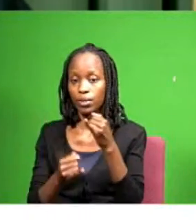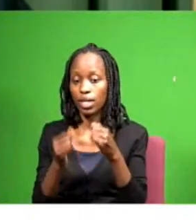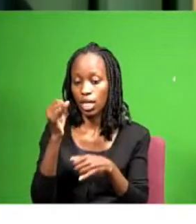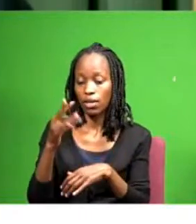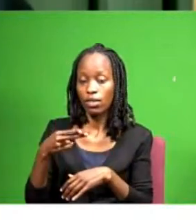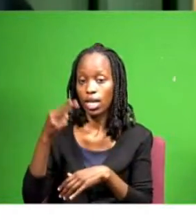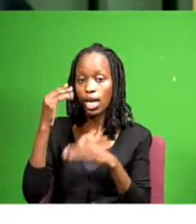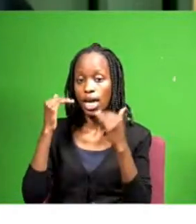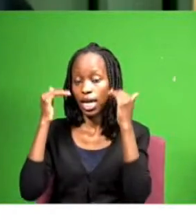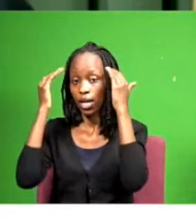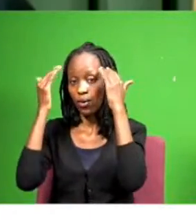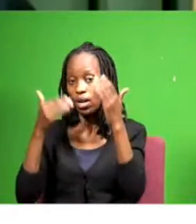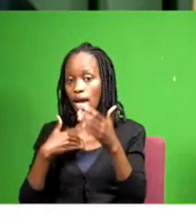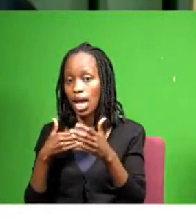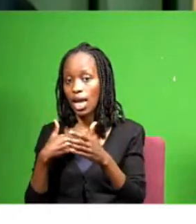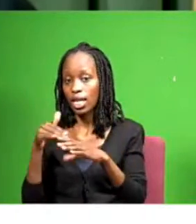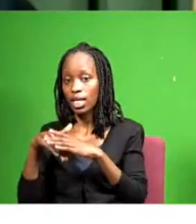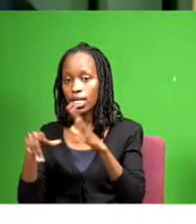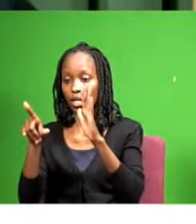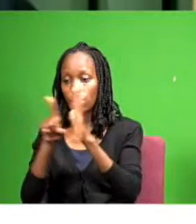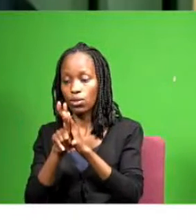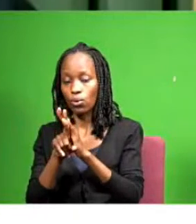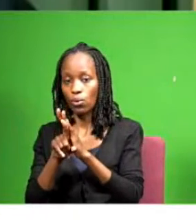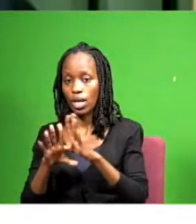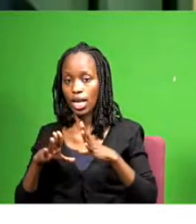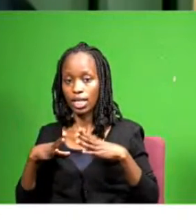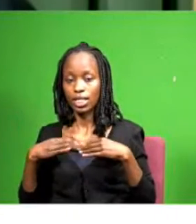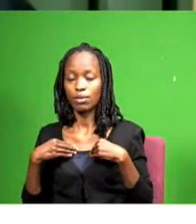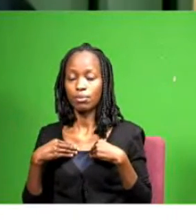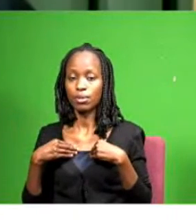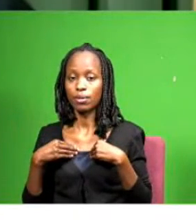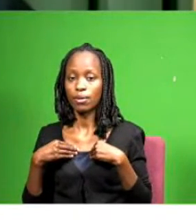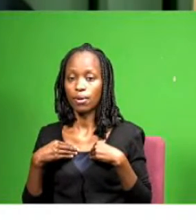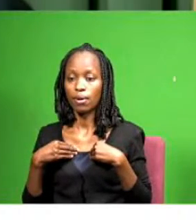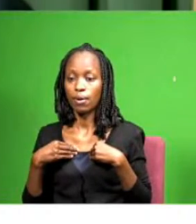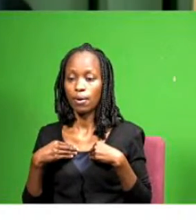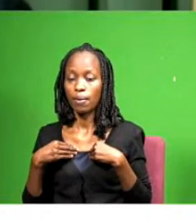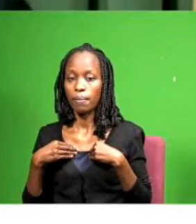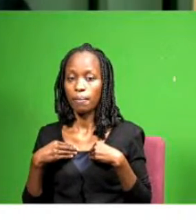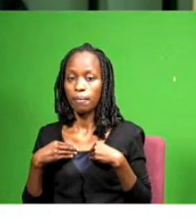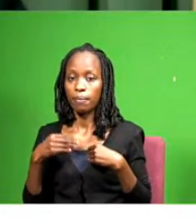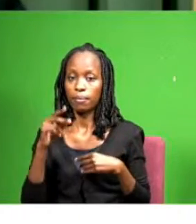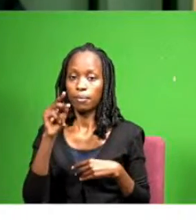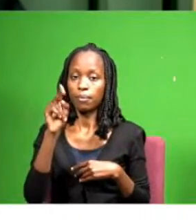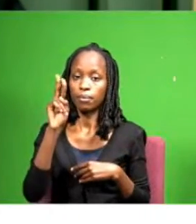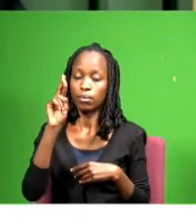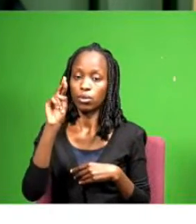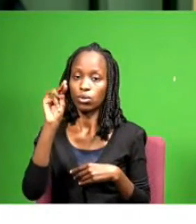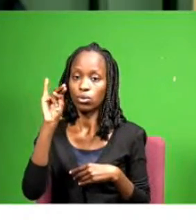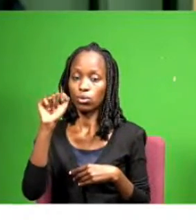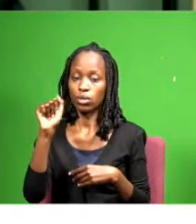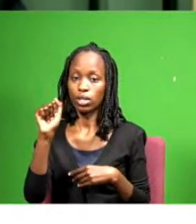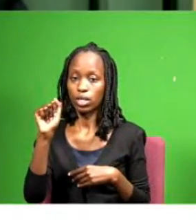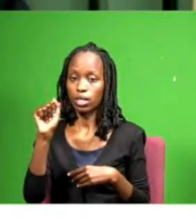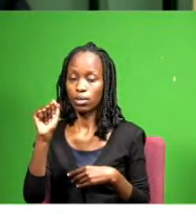Court erred in law in admitting Amishi Kuria who were partisan.